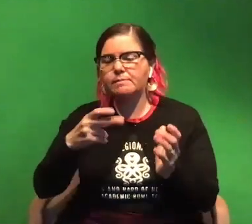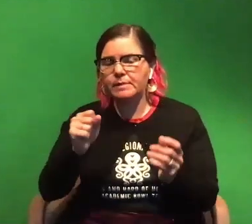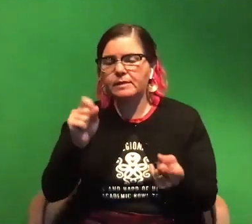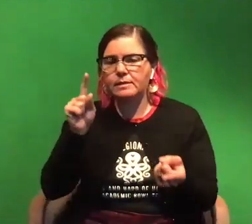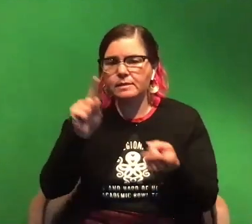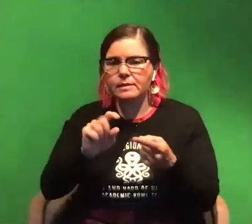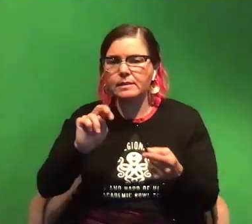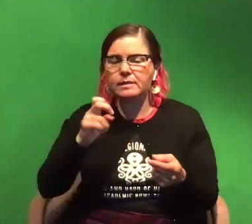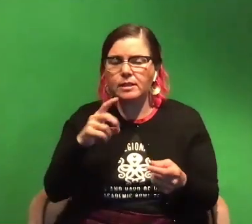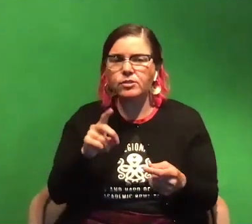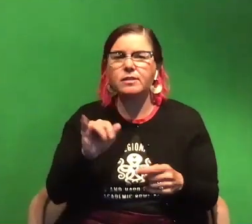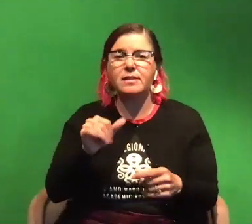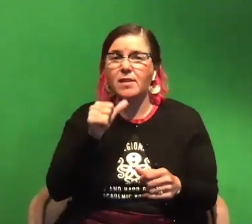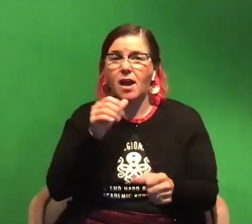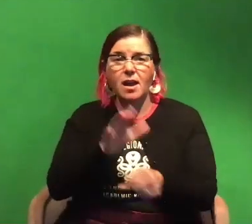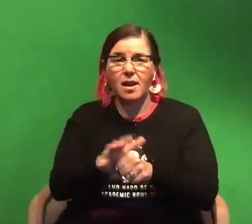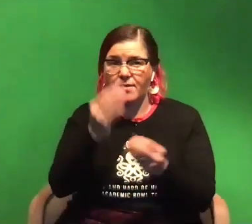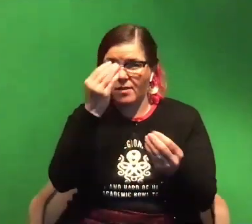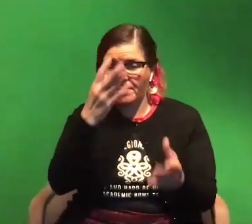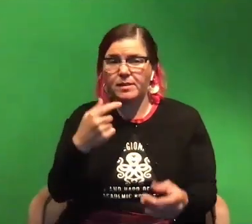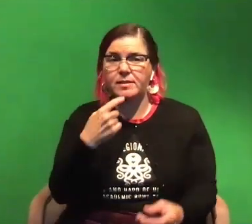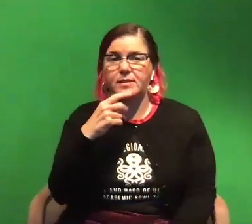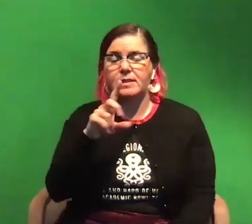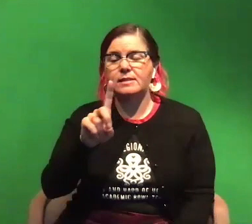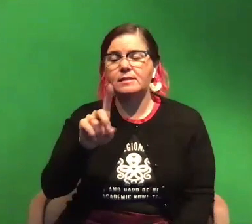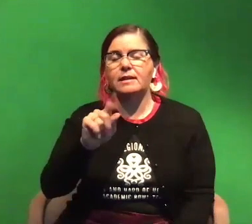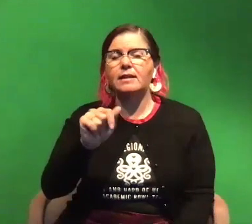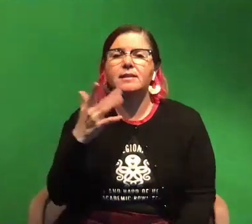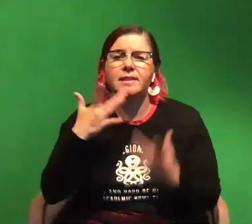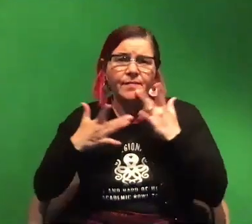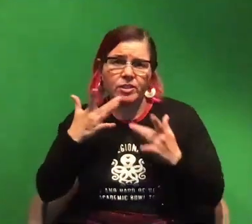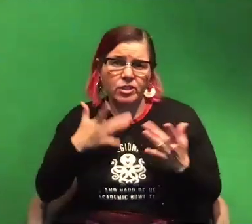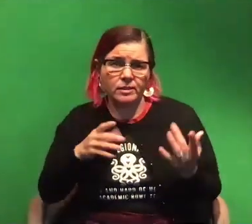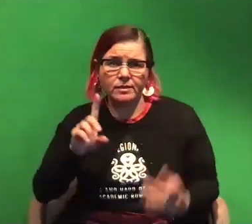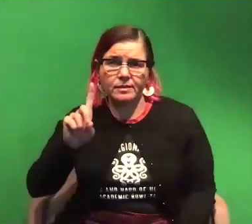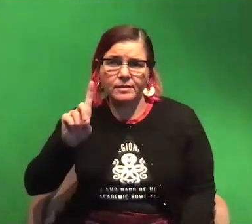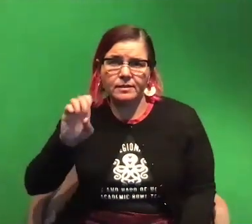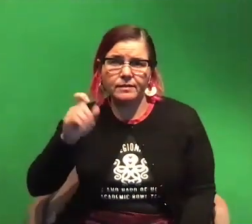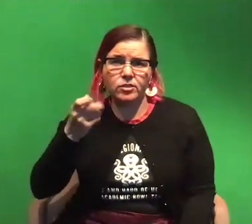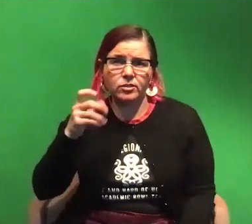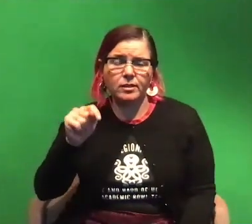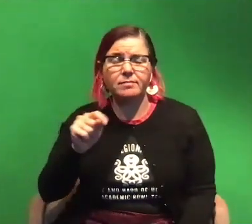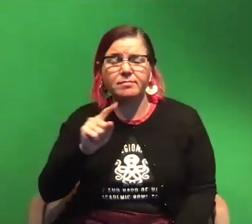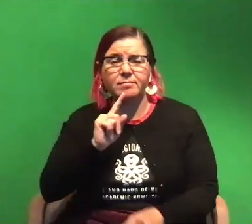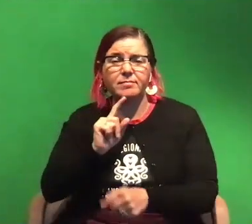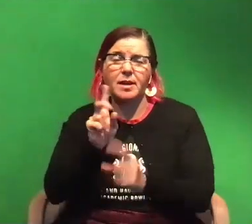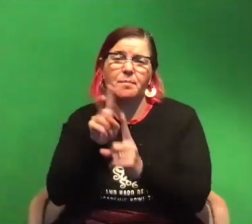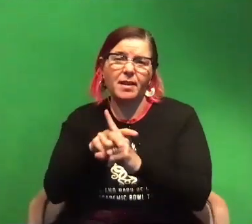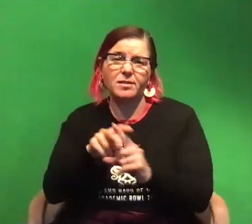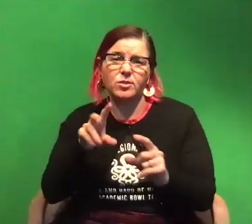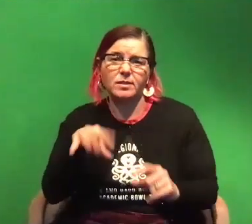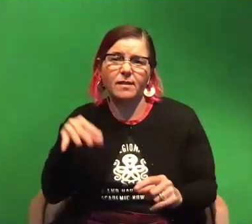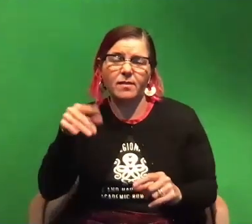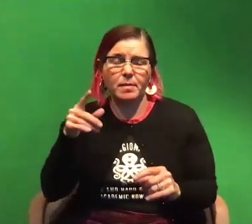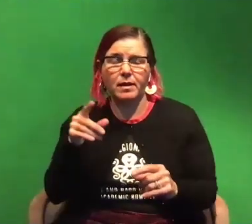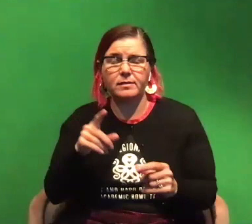if we don't have enough information, it just says data deficient. And that's often true for cephalopods, particularly the deep sea ones, because